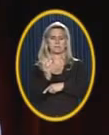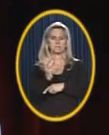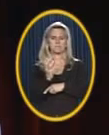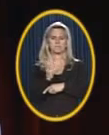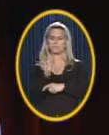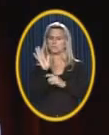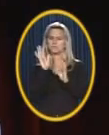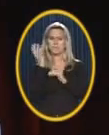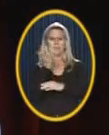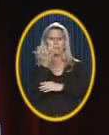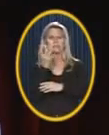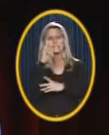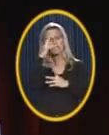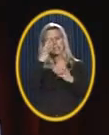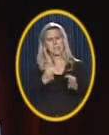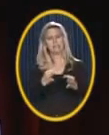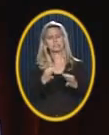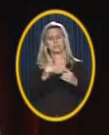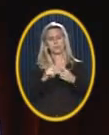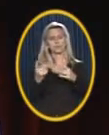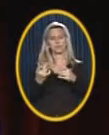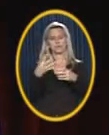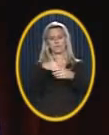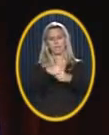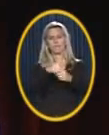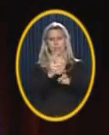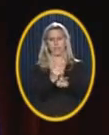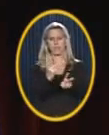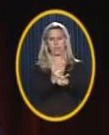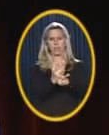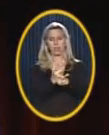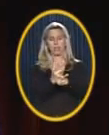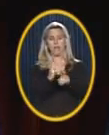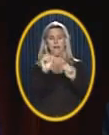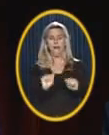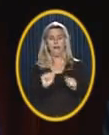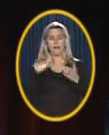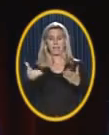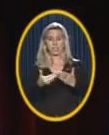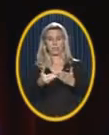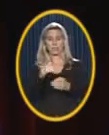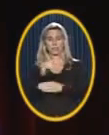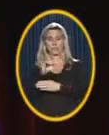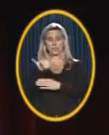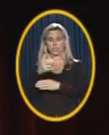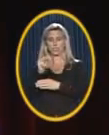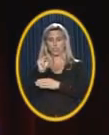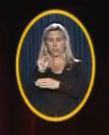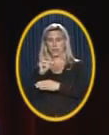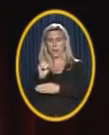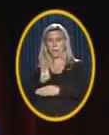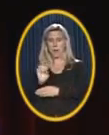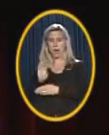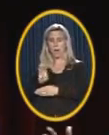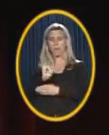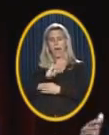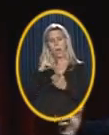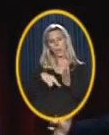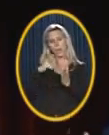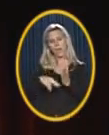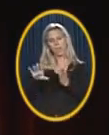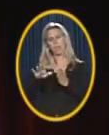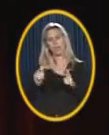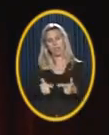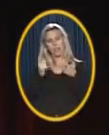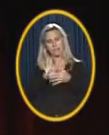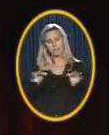and the unbelievable dedication you put into this vehicle. You know, I could introduce John Young and Bob to you. I read their bios, and I could tell you